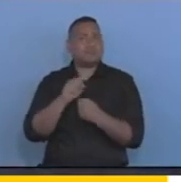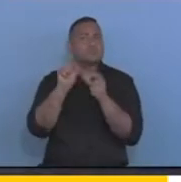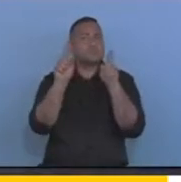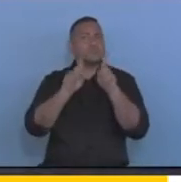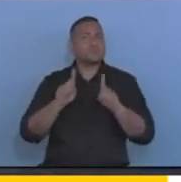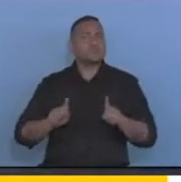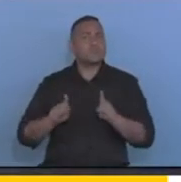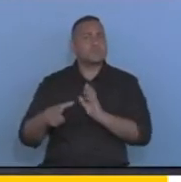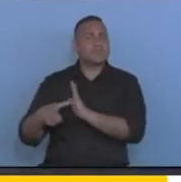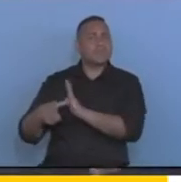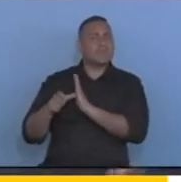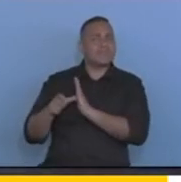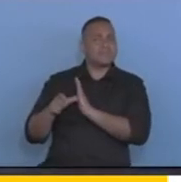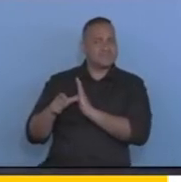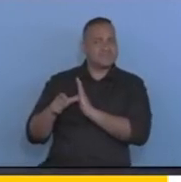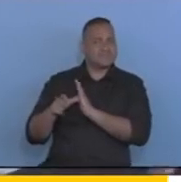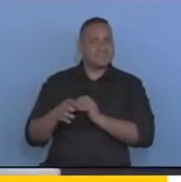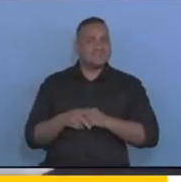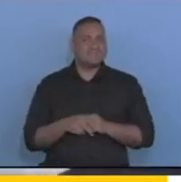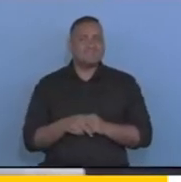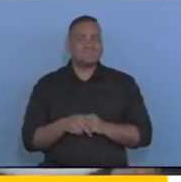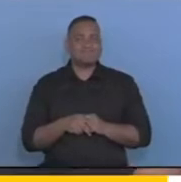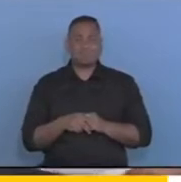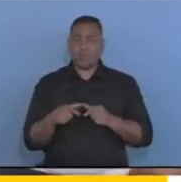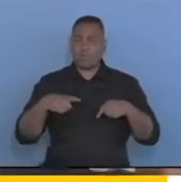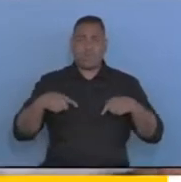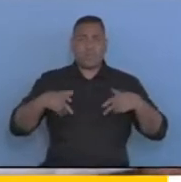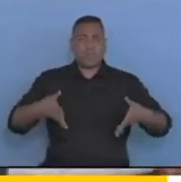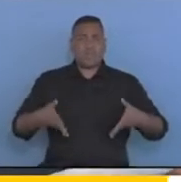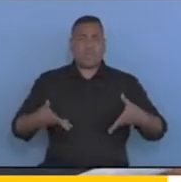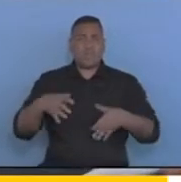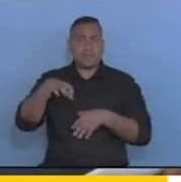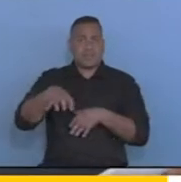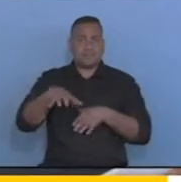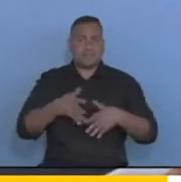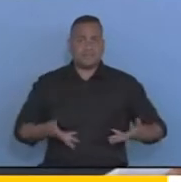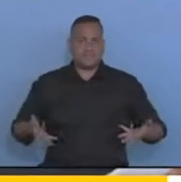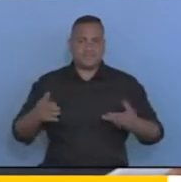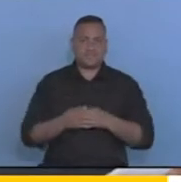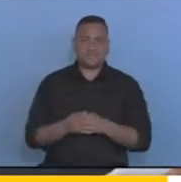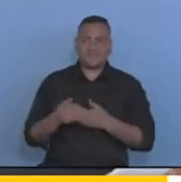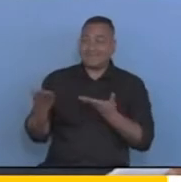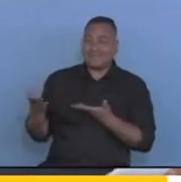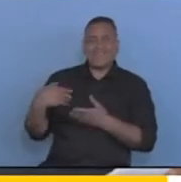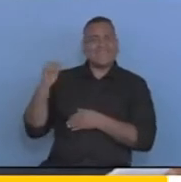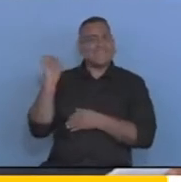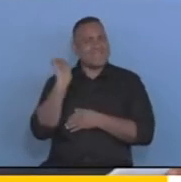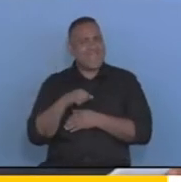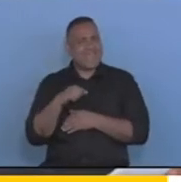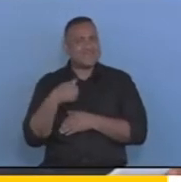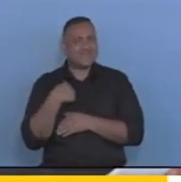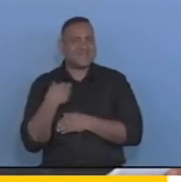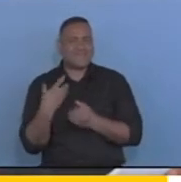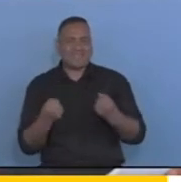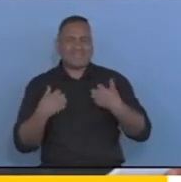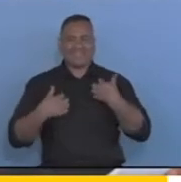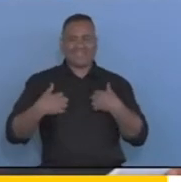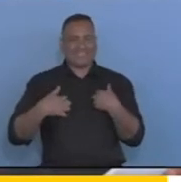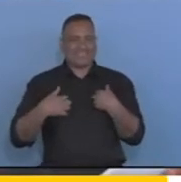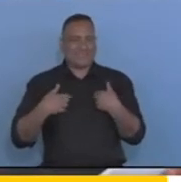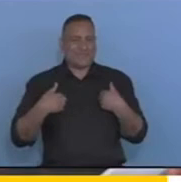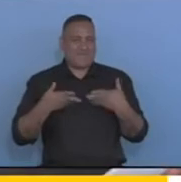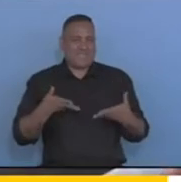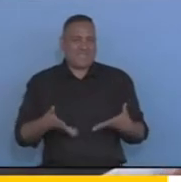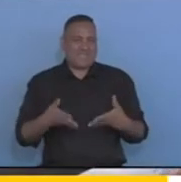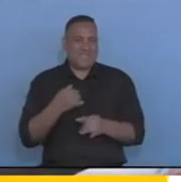is, we're in field, we're at the campus. Exactly, and it's always so exciting because you know what, actually being in the institution and actually looking at it makes